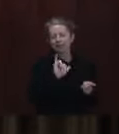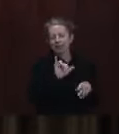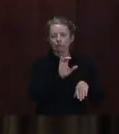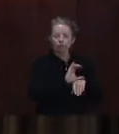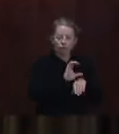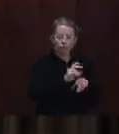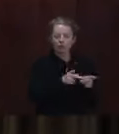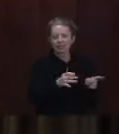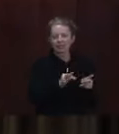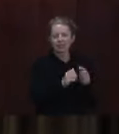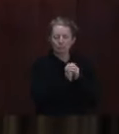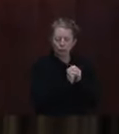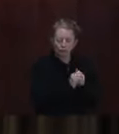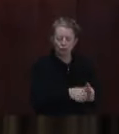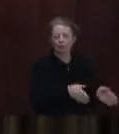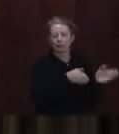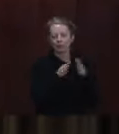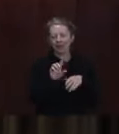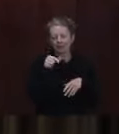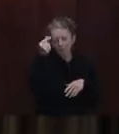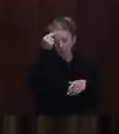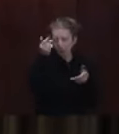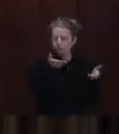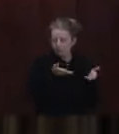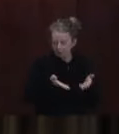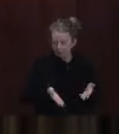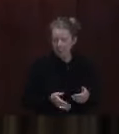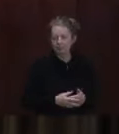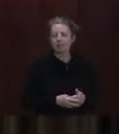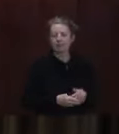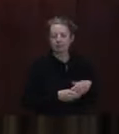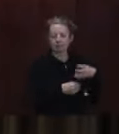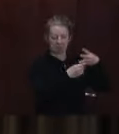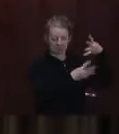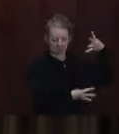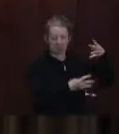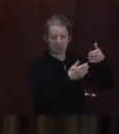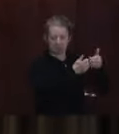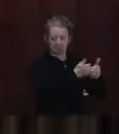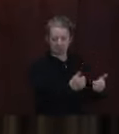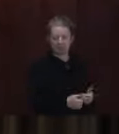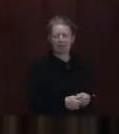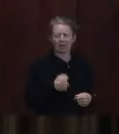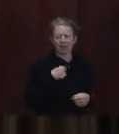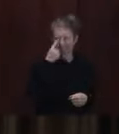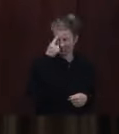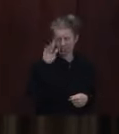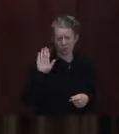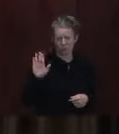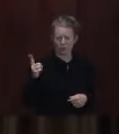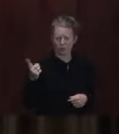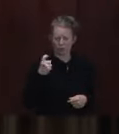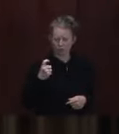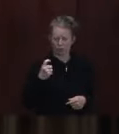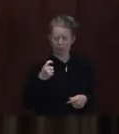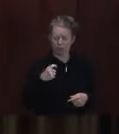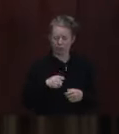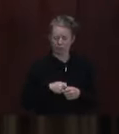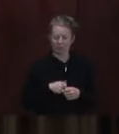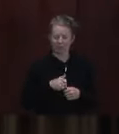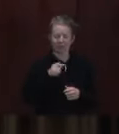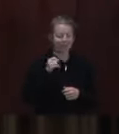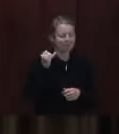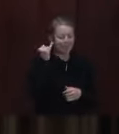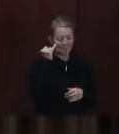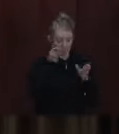worship, government services, those types of places. I think what you're asking for is for each individual who is